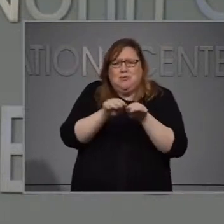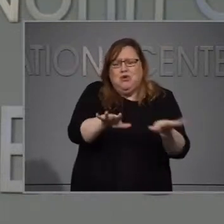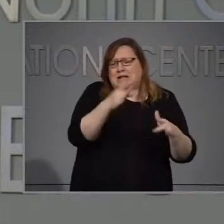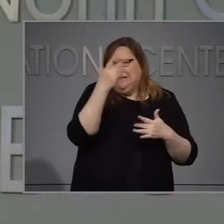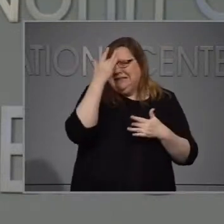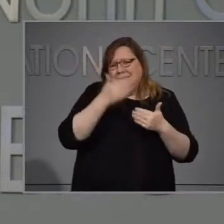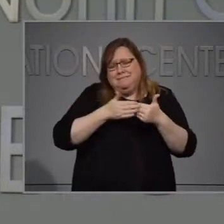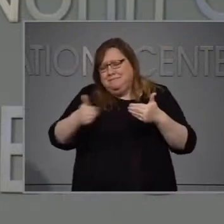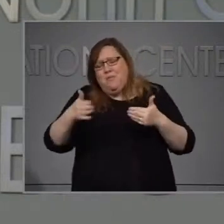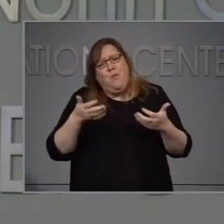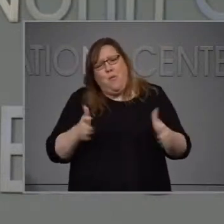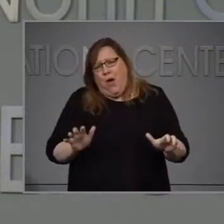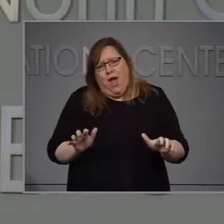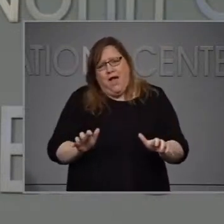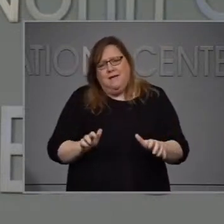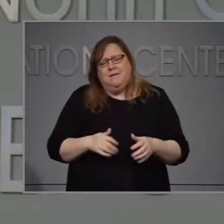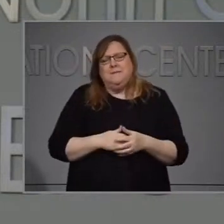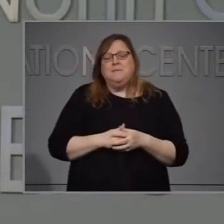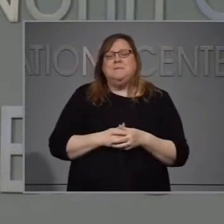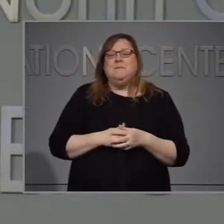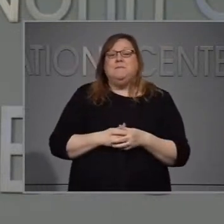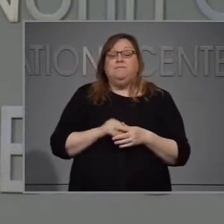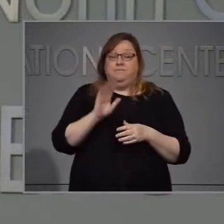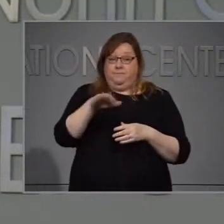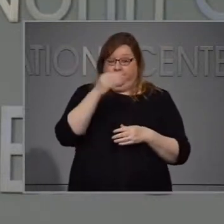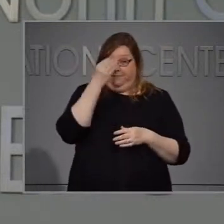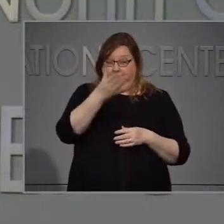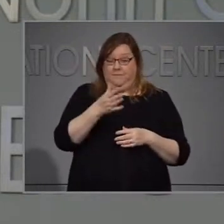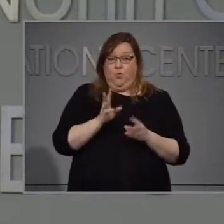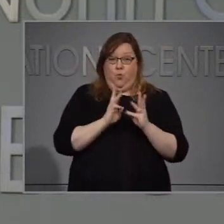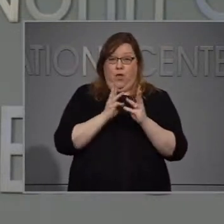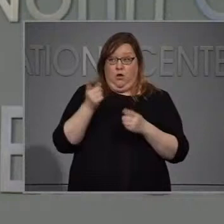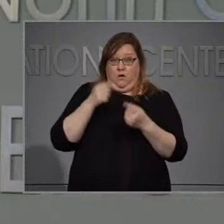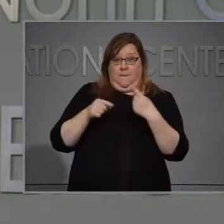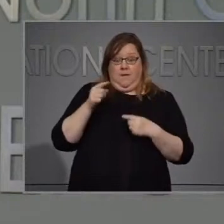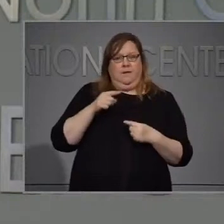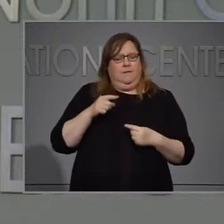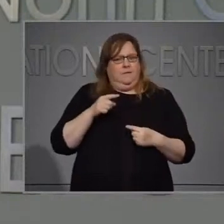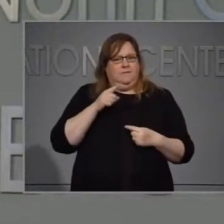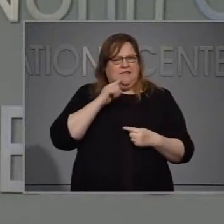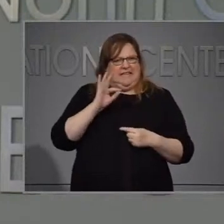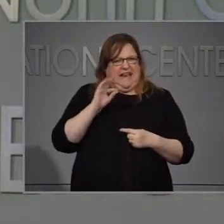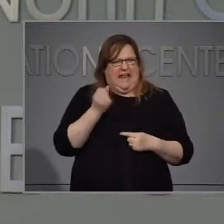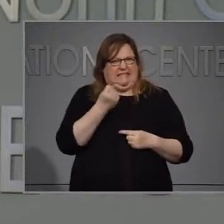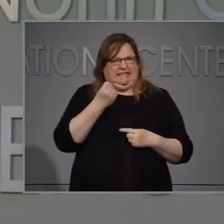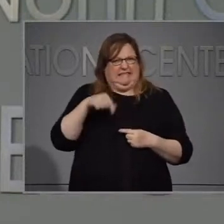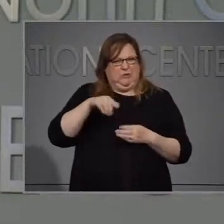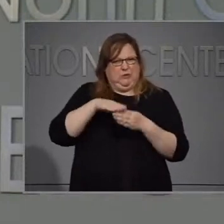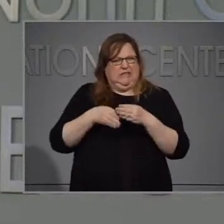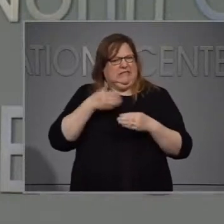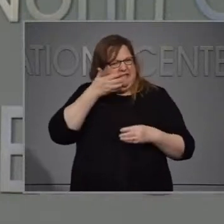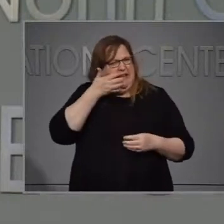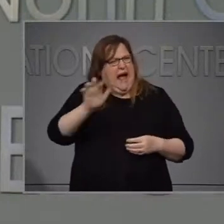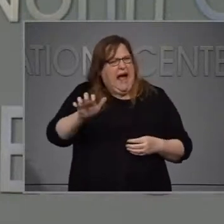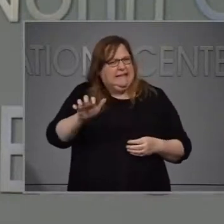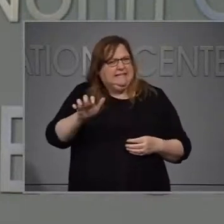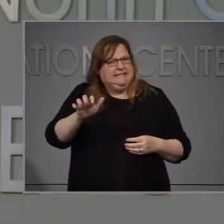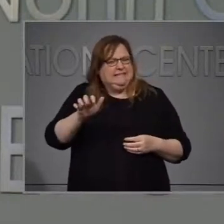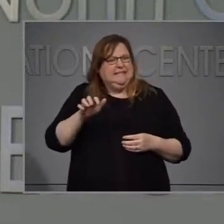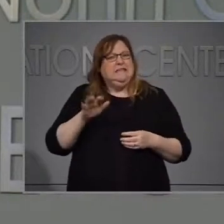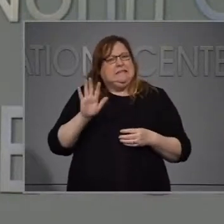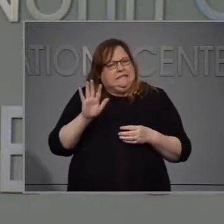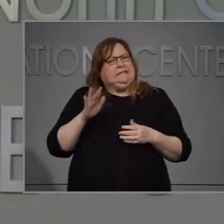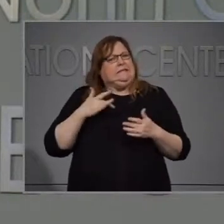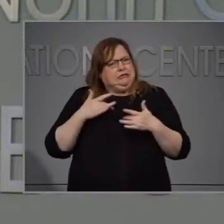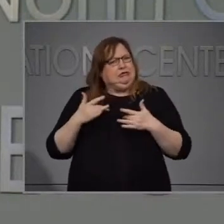some weather, high temperatures in the 90s are going to be with us for this weekend, and they're going to be a concern. If you're going to